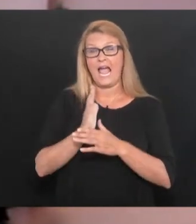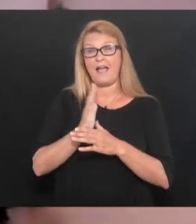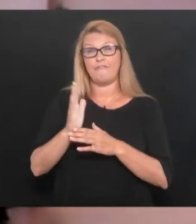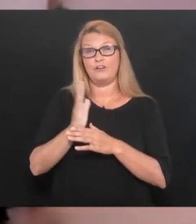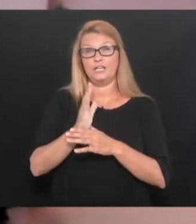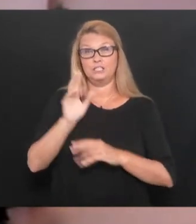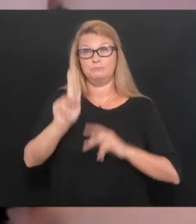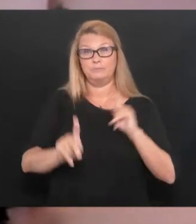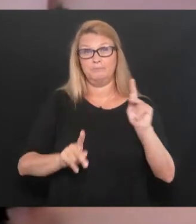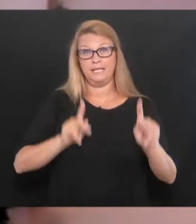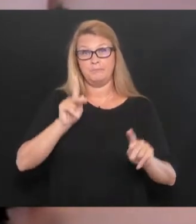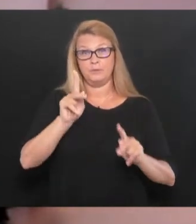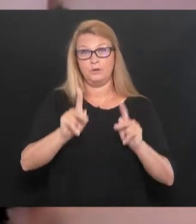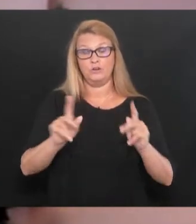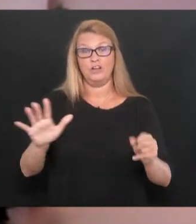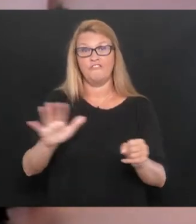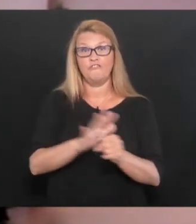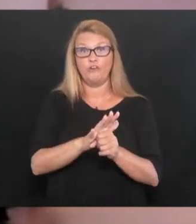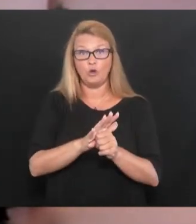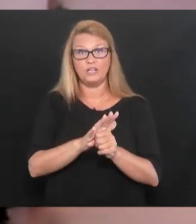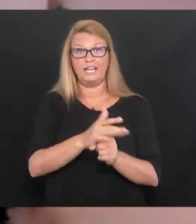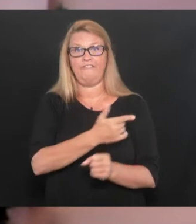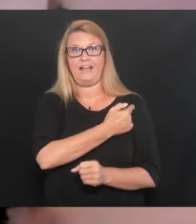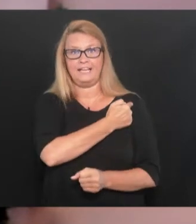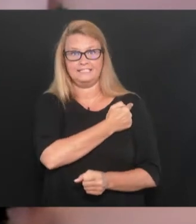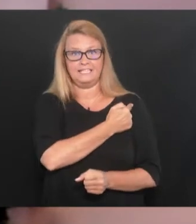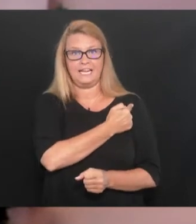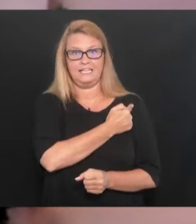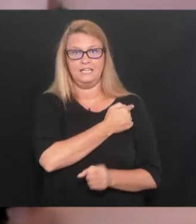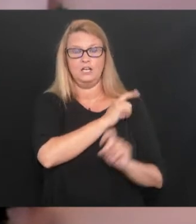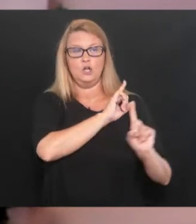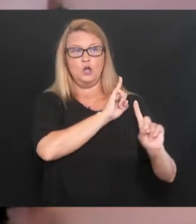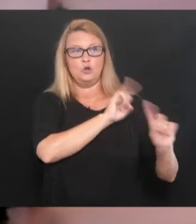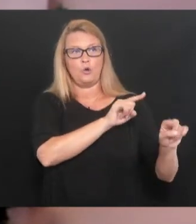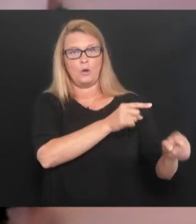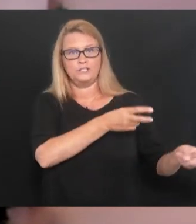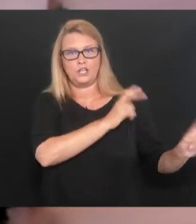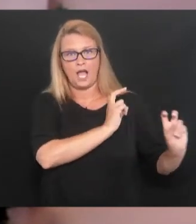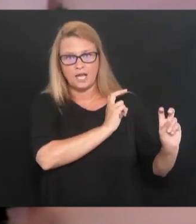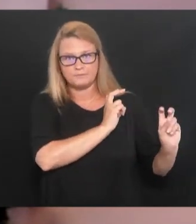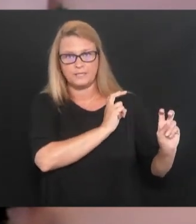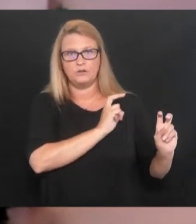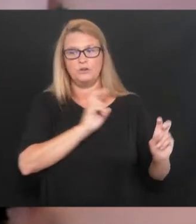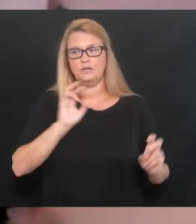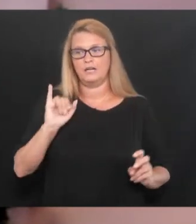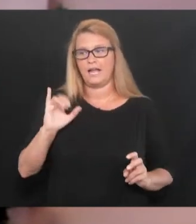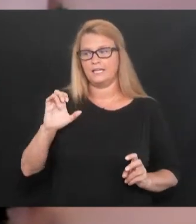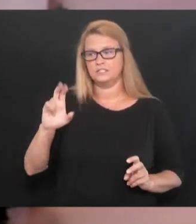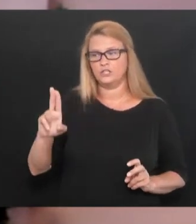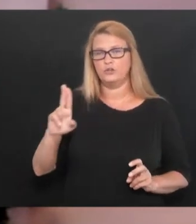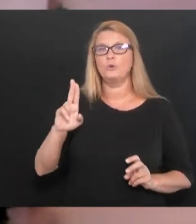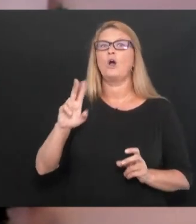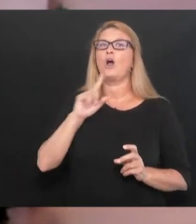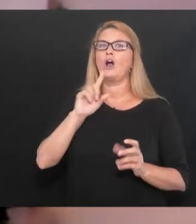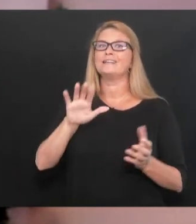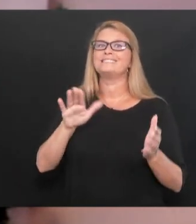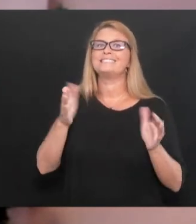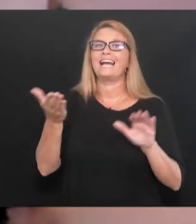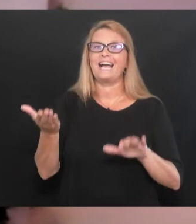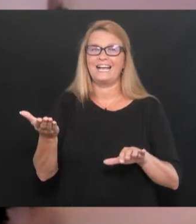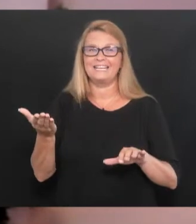of people who are fully vaccinated going to the hospital, going to the ICU, or dying are less